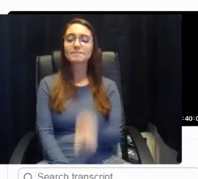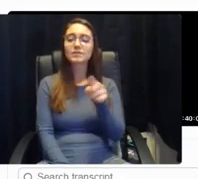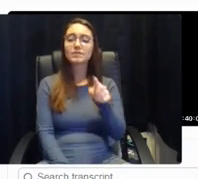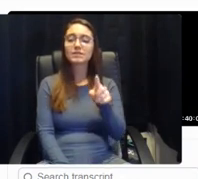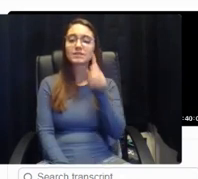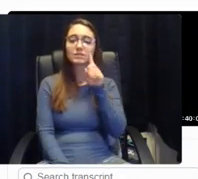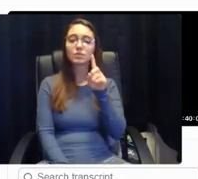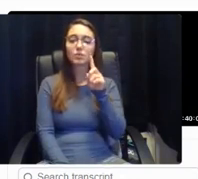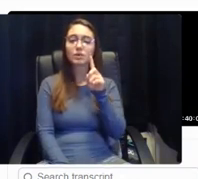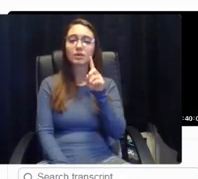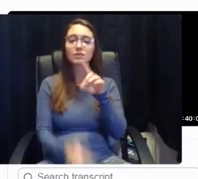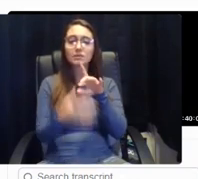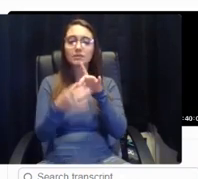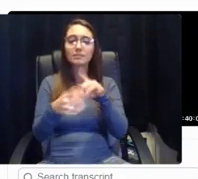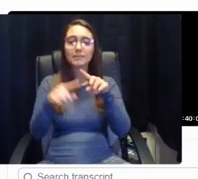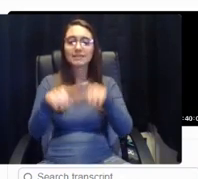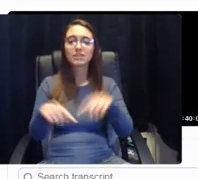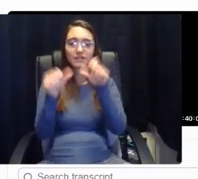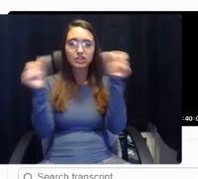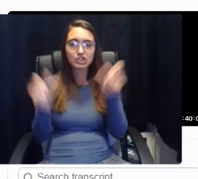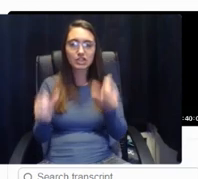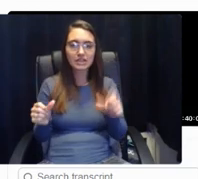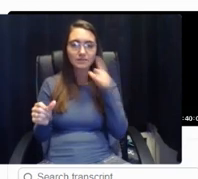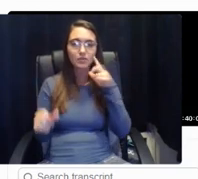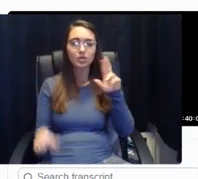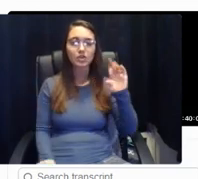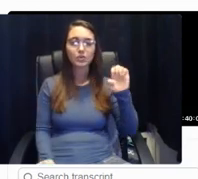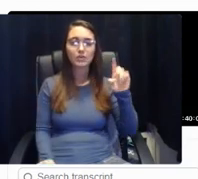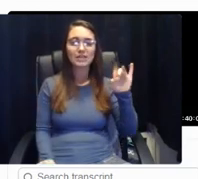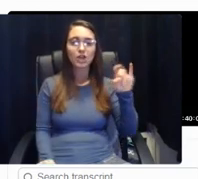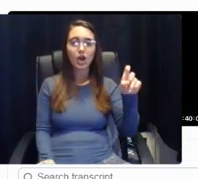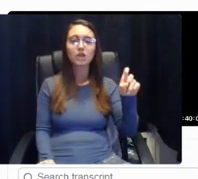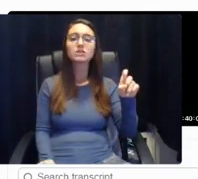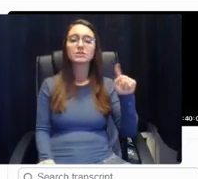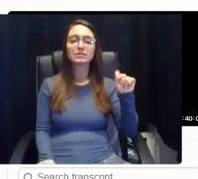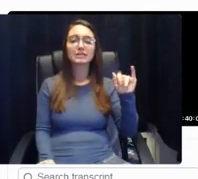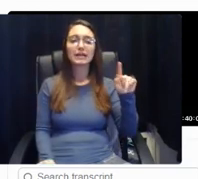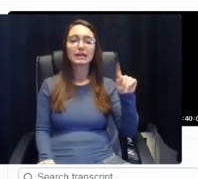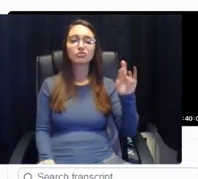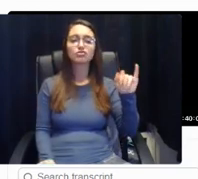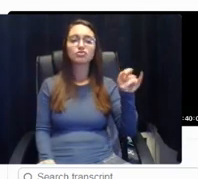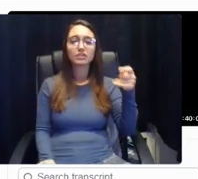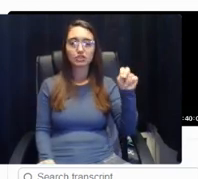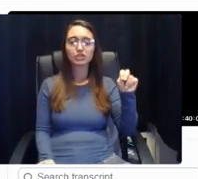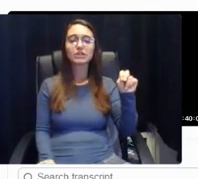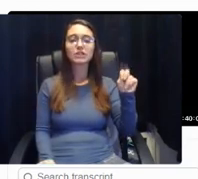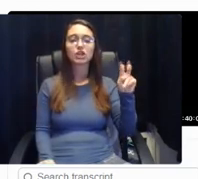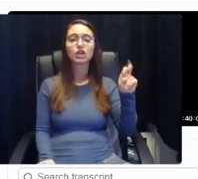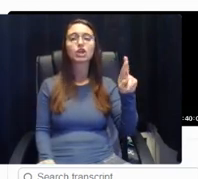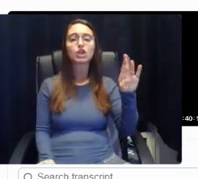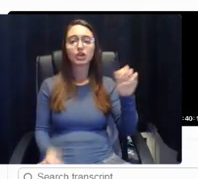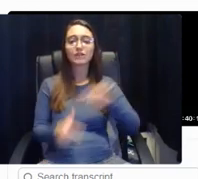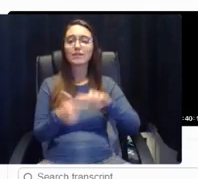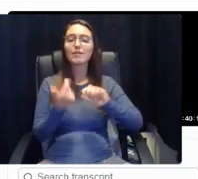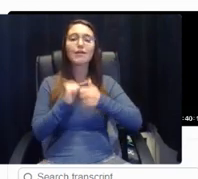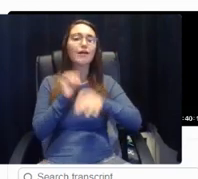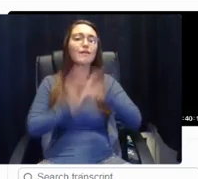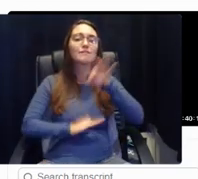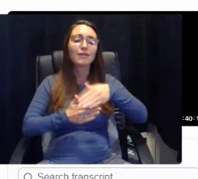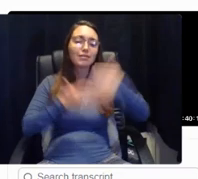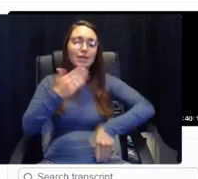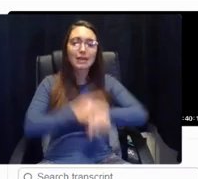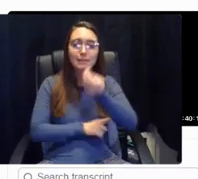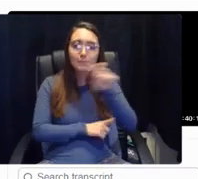of the redox titration curve and how to finding the endpoint and do the endpoint indicator. And this is covered